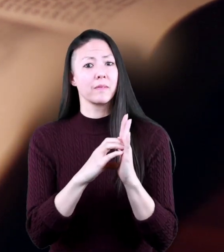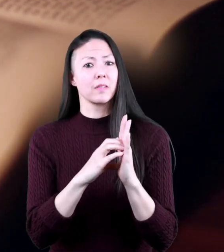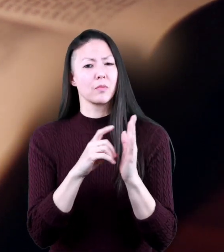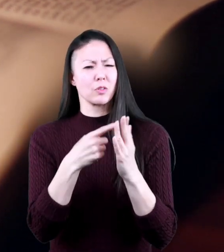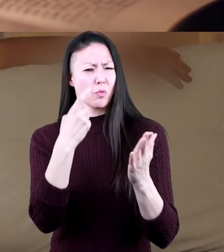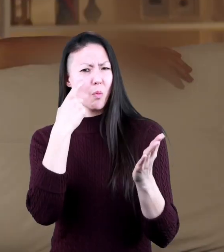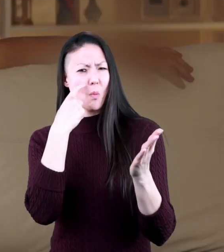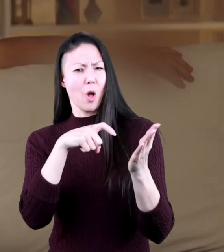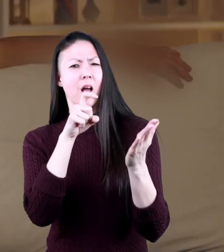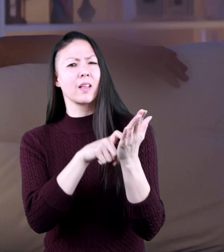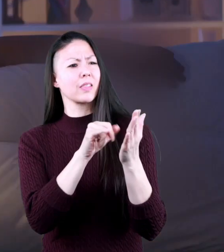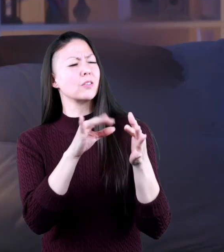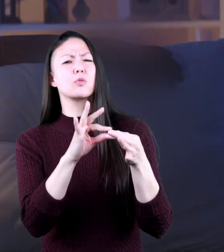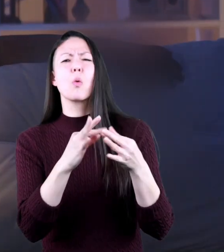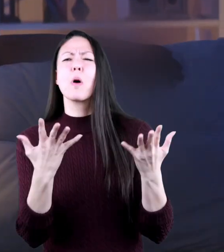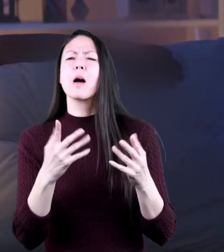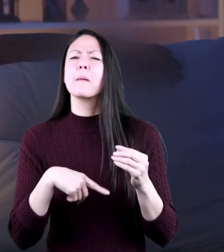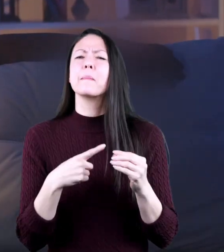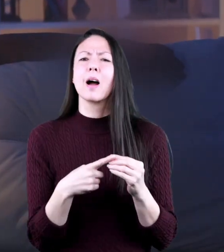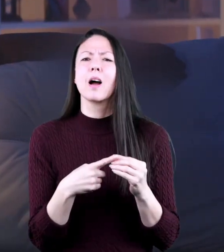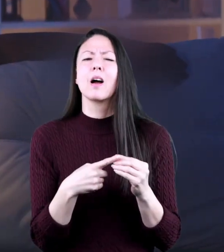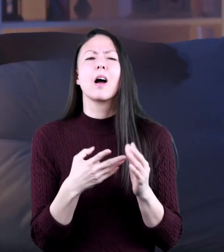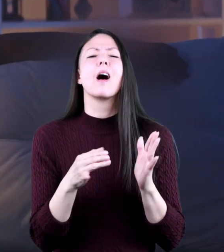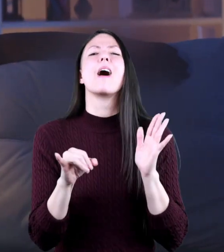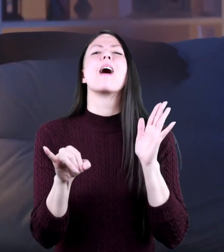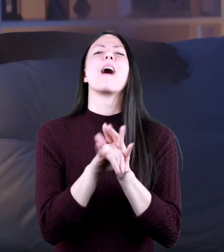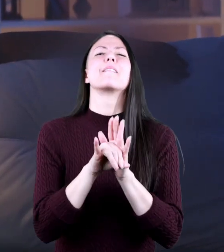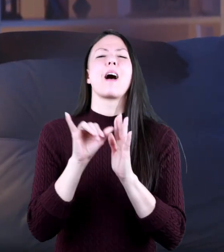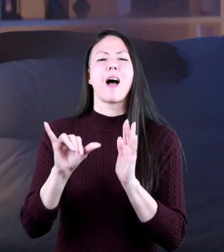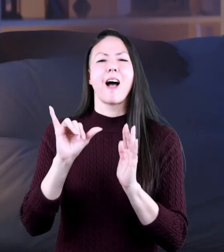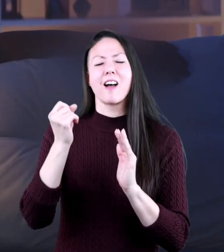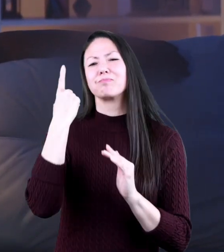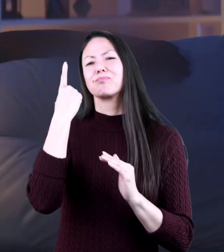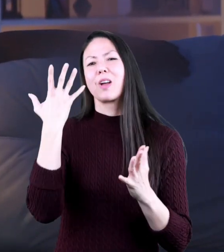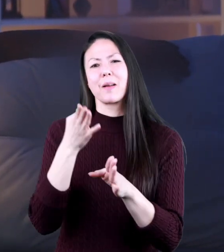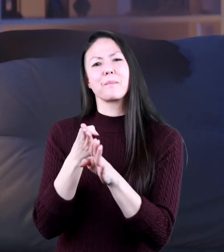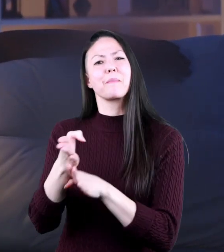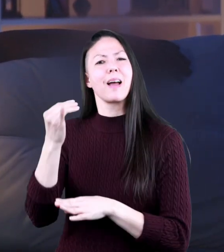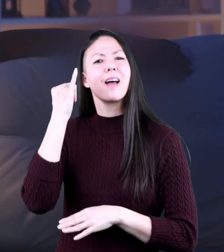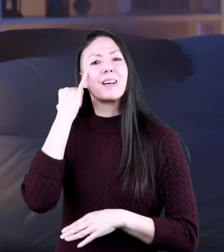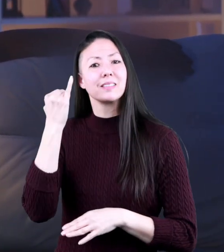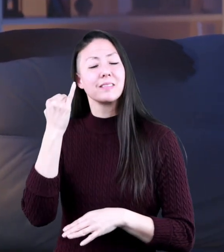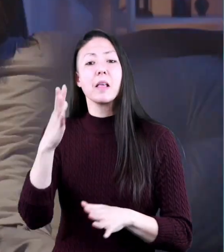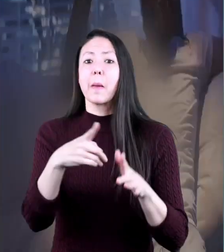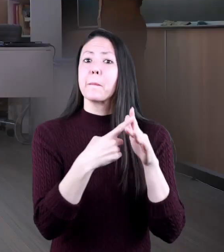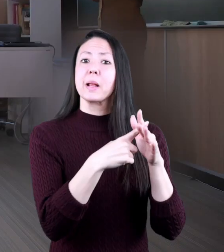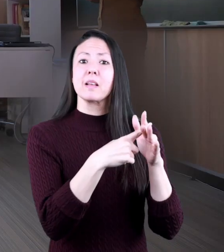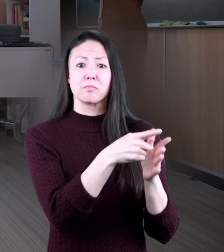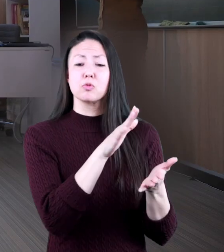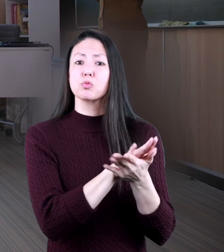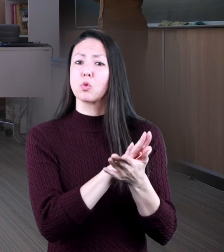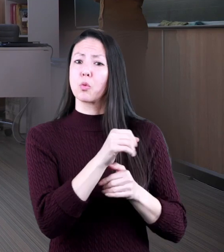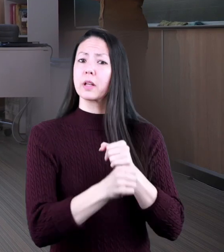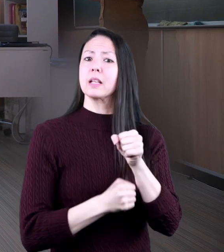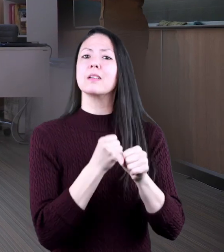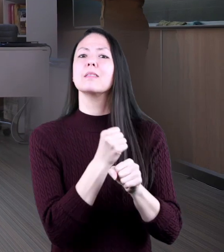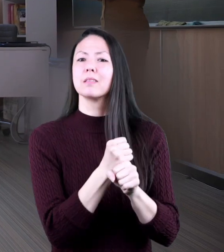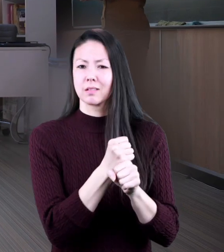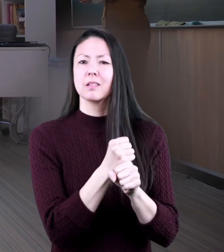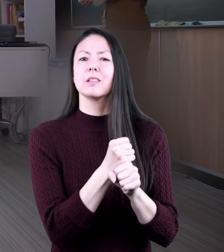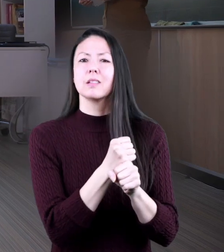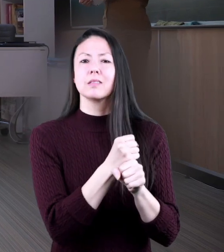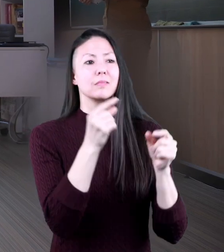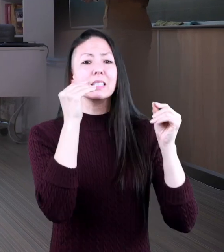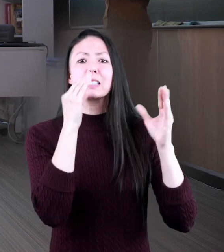paragraph. When you recognize what a story is about, you have identified the main idea. At the beginning of a school